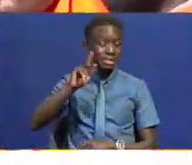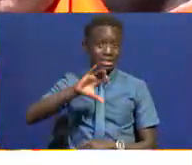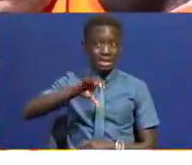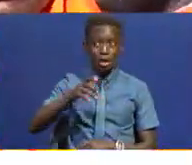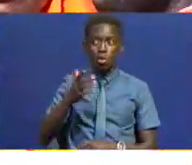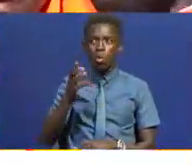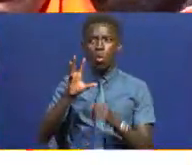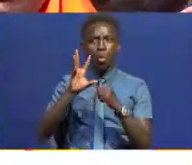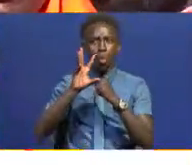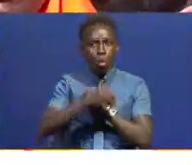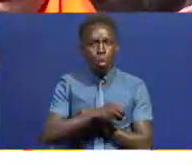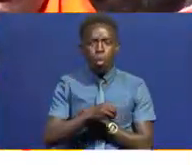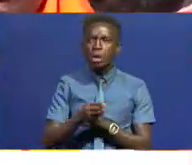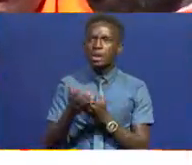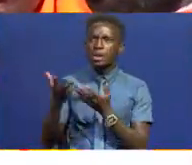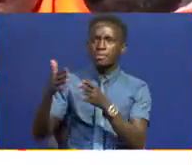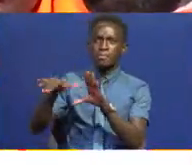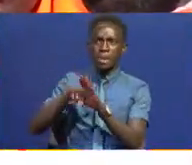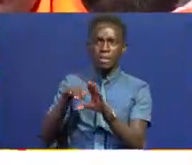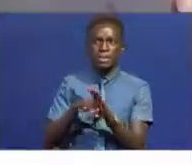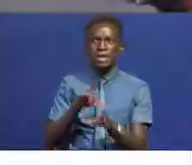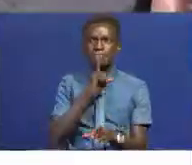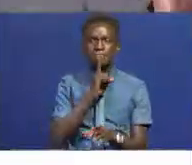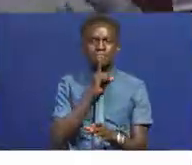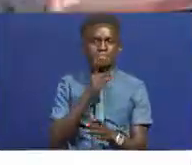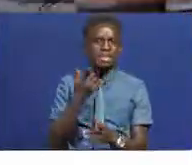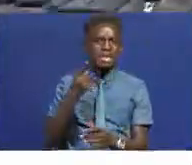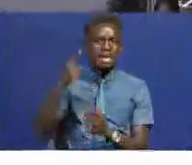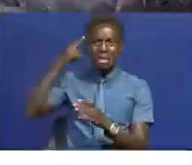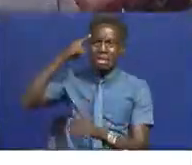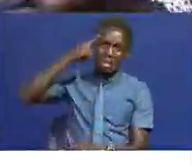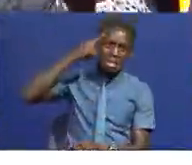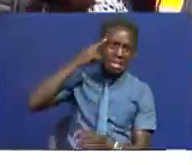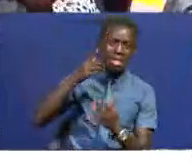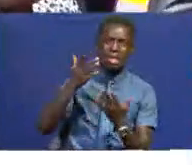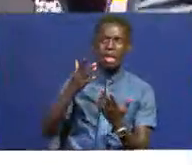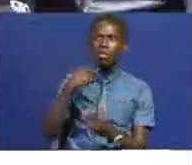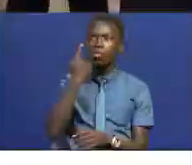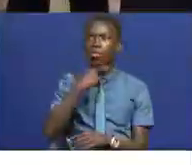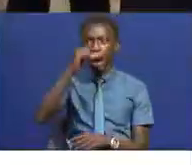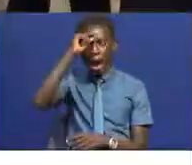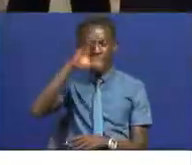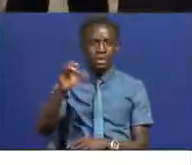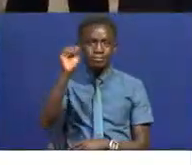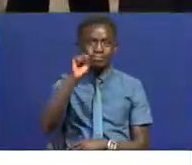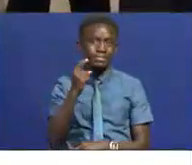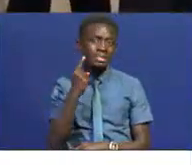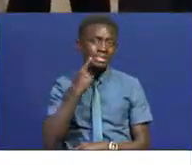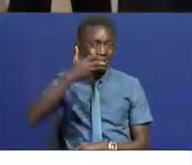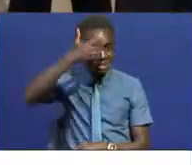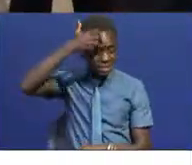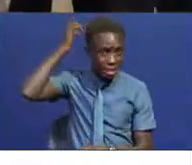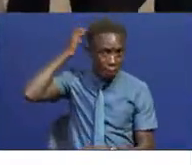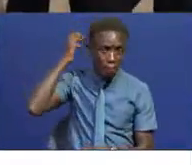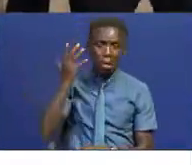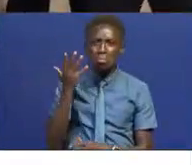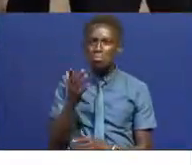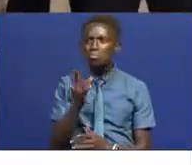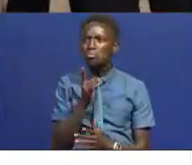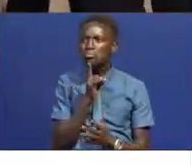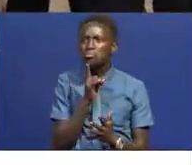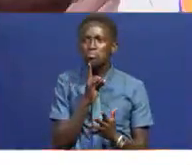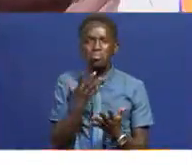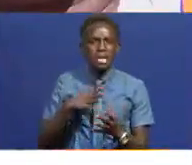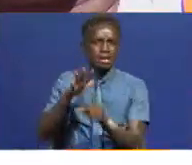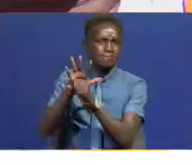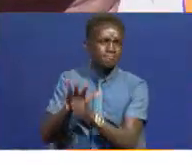what they claim is harassment of Governor Simba Arati by national security agencies. They are threatening to mobilize locals to